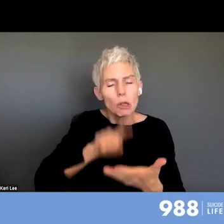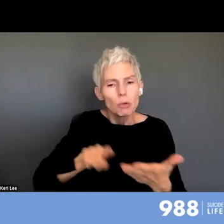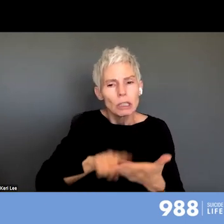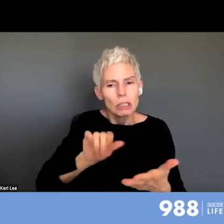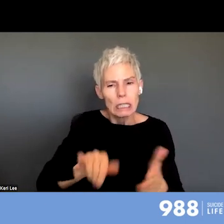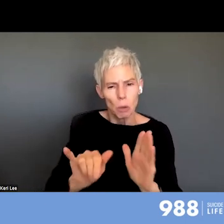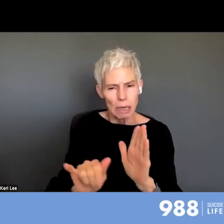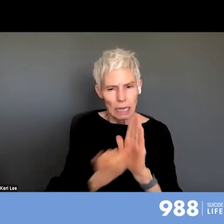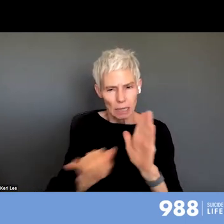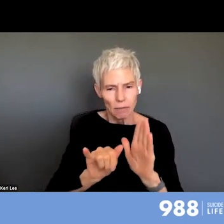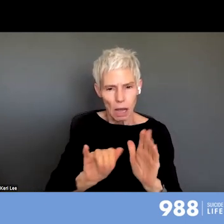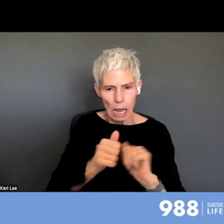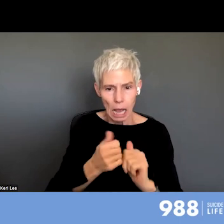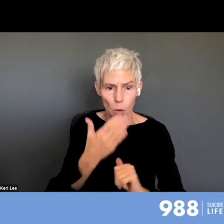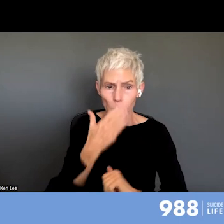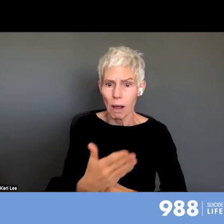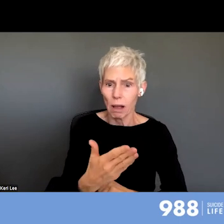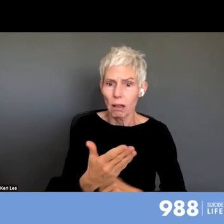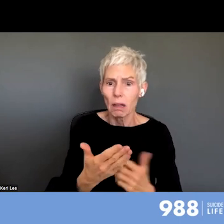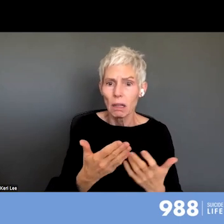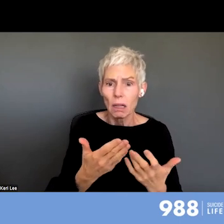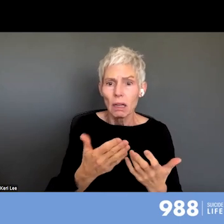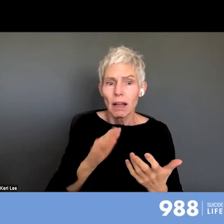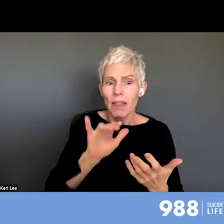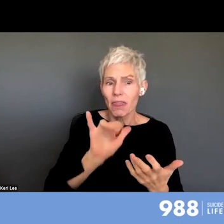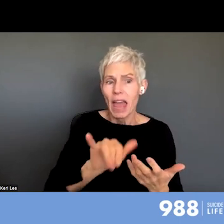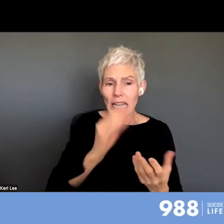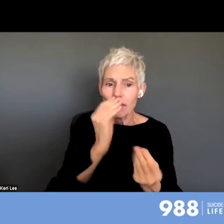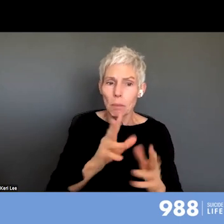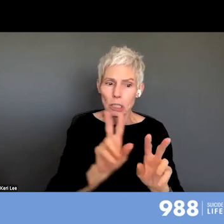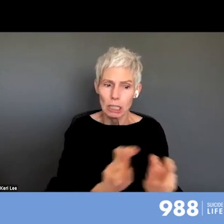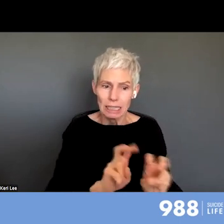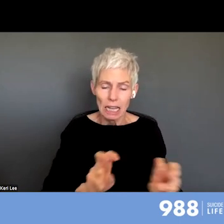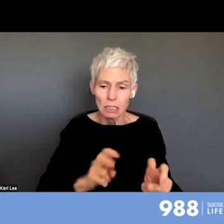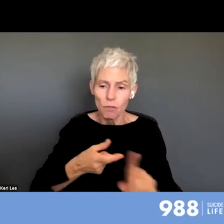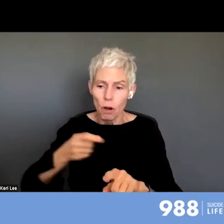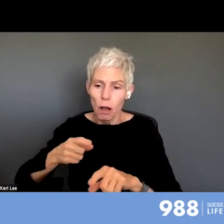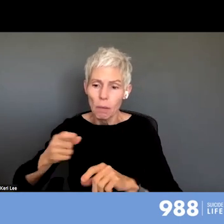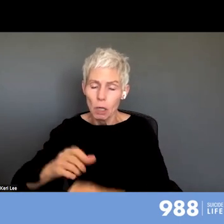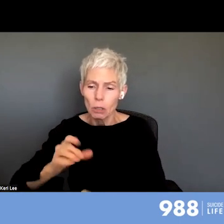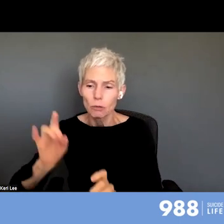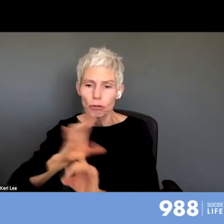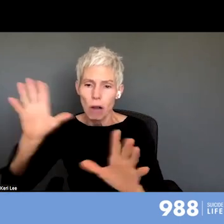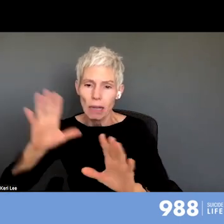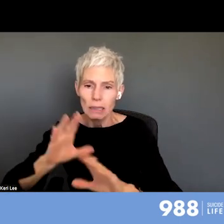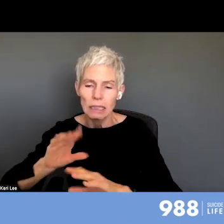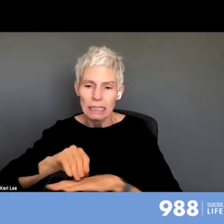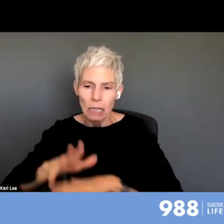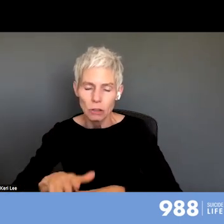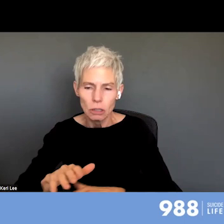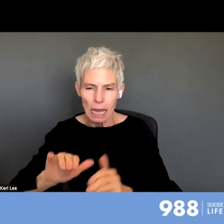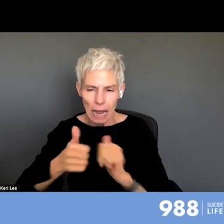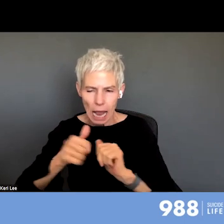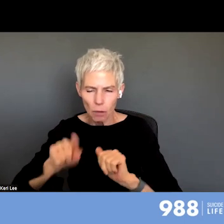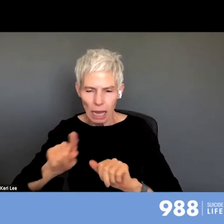those constructs are assessed by crisis counselors and how do they impact imminent risk decisions as well